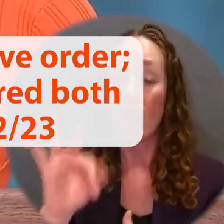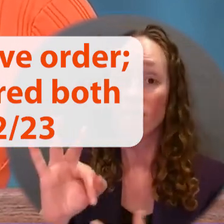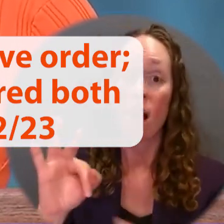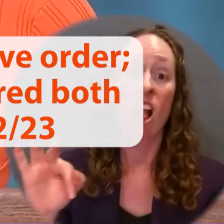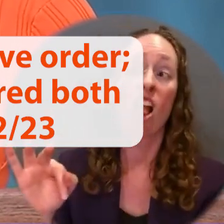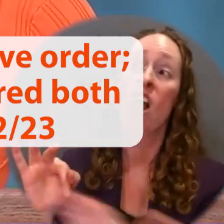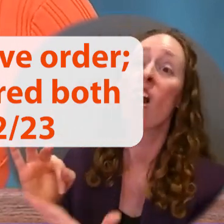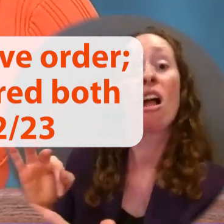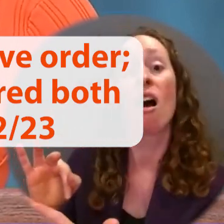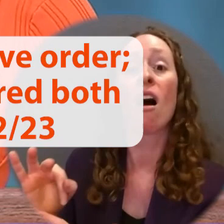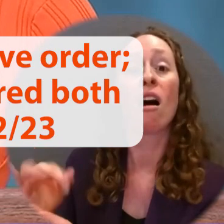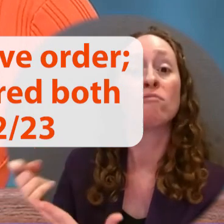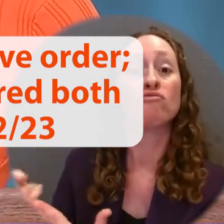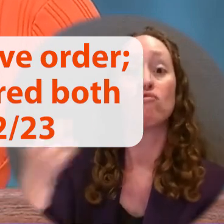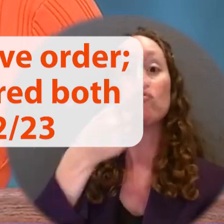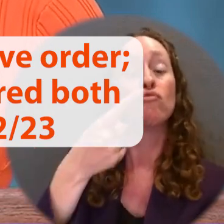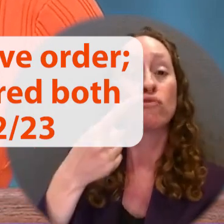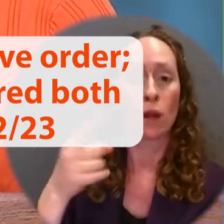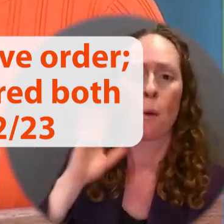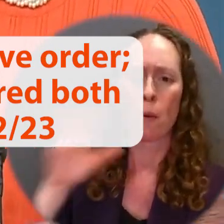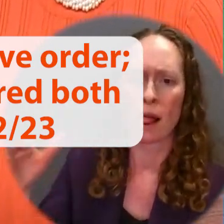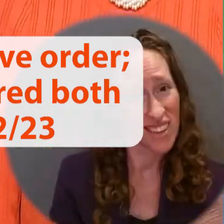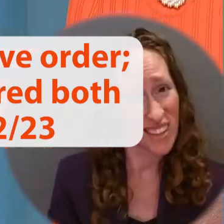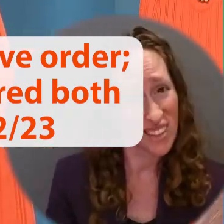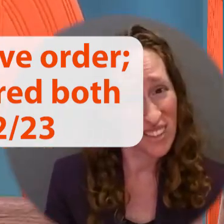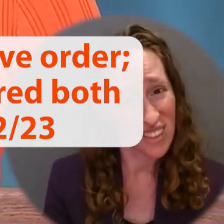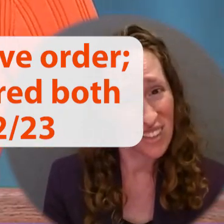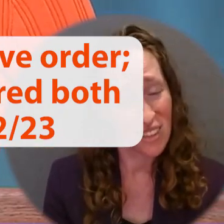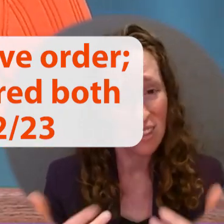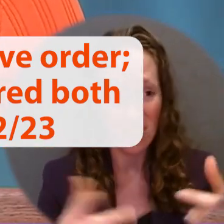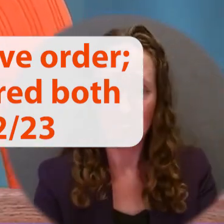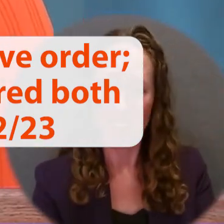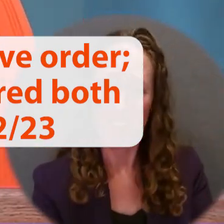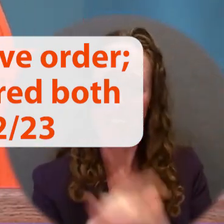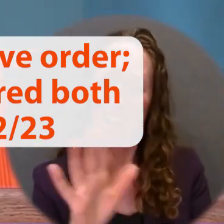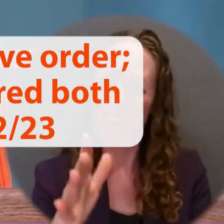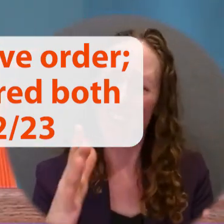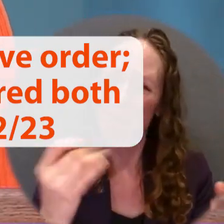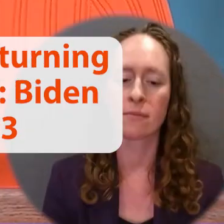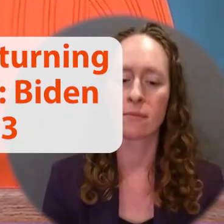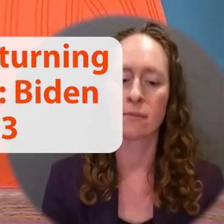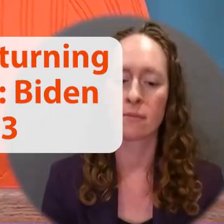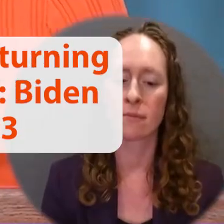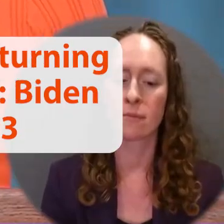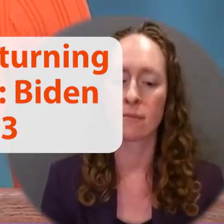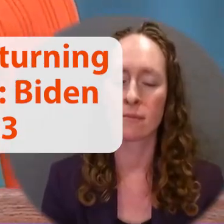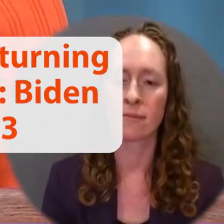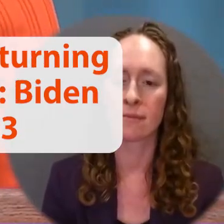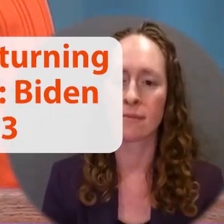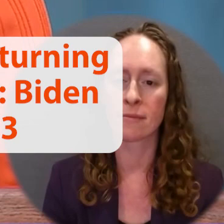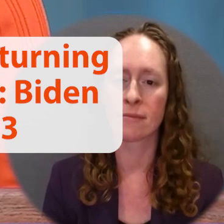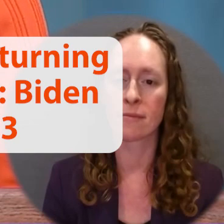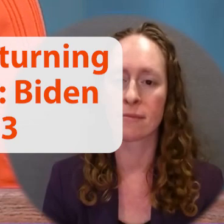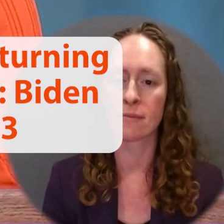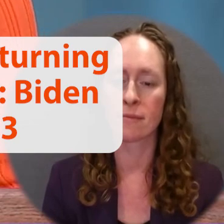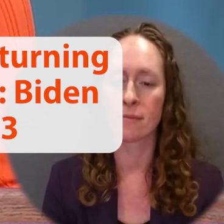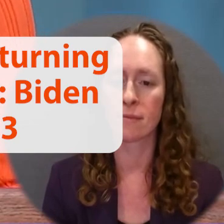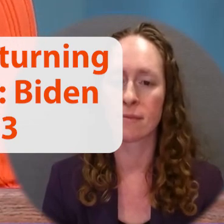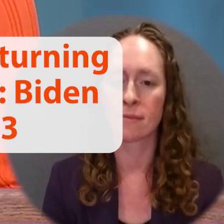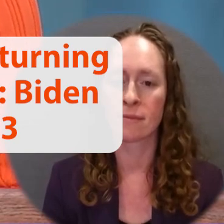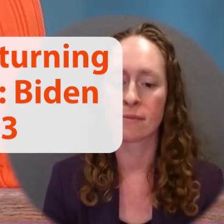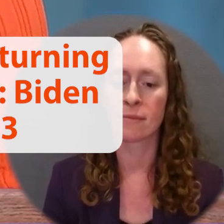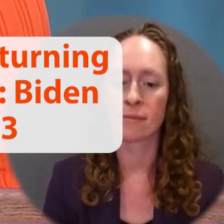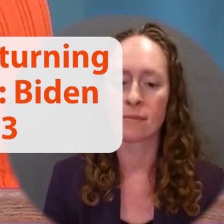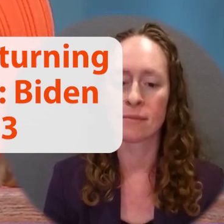that has passed because it is not the right thing to do. That matters. And it's a popular plan as well. The Republicans were able to pass a bill in